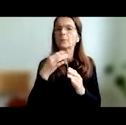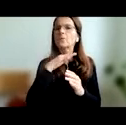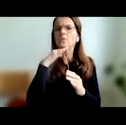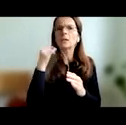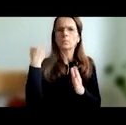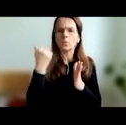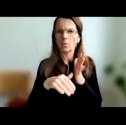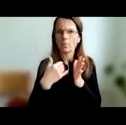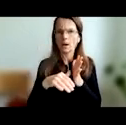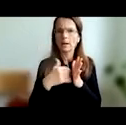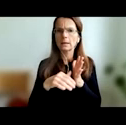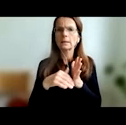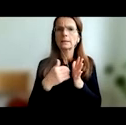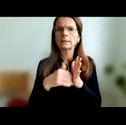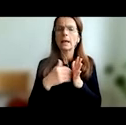trends.